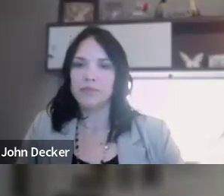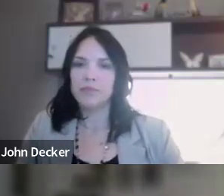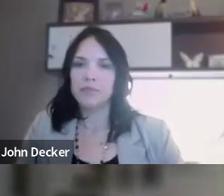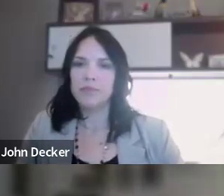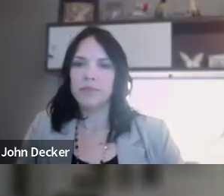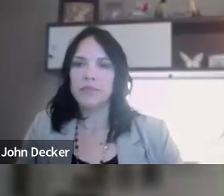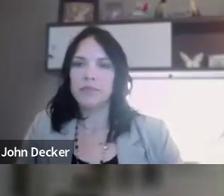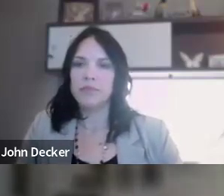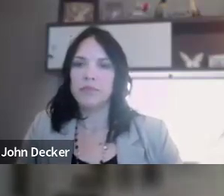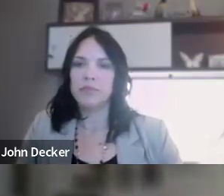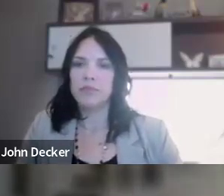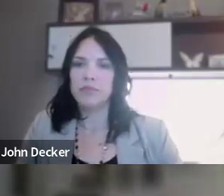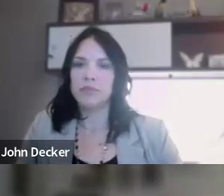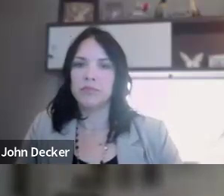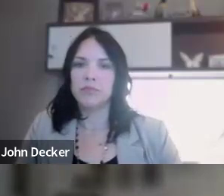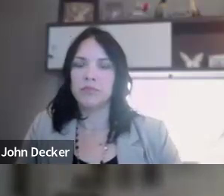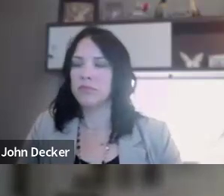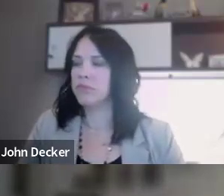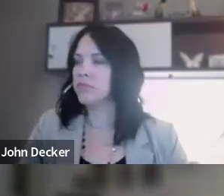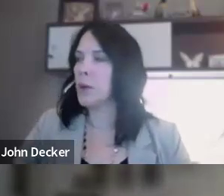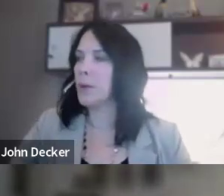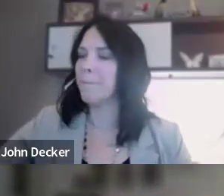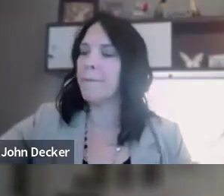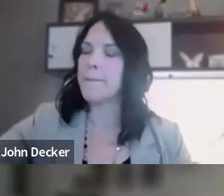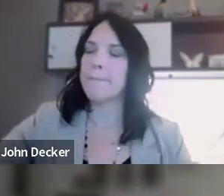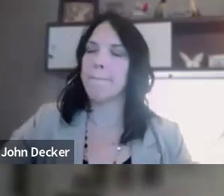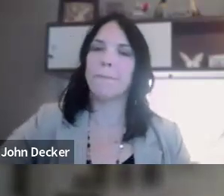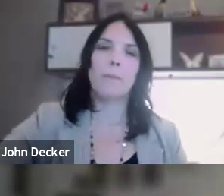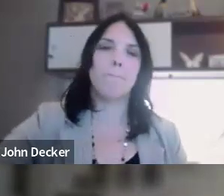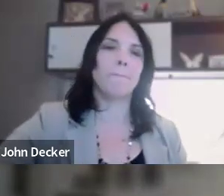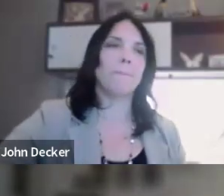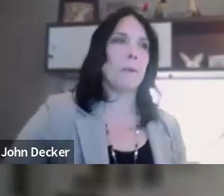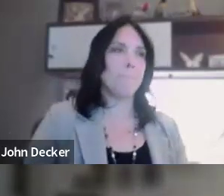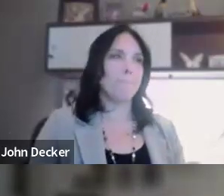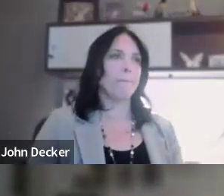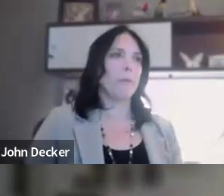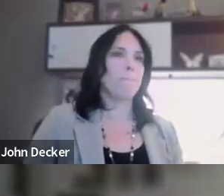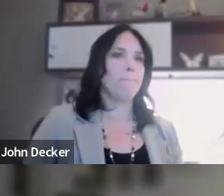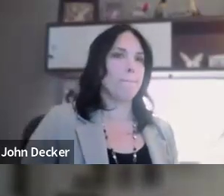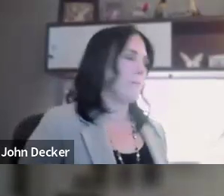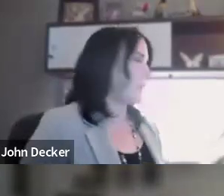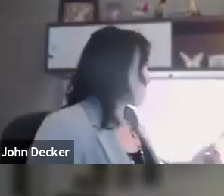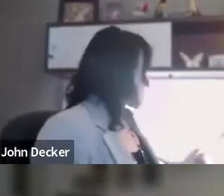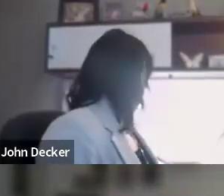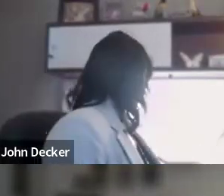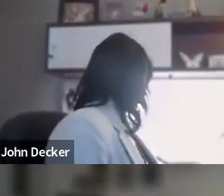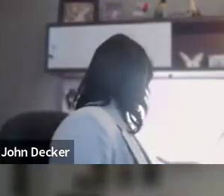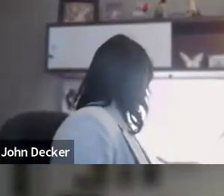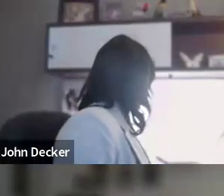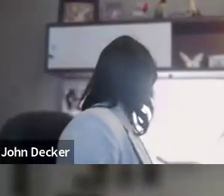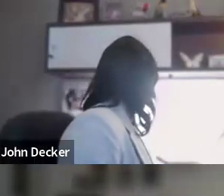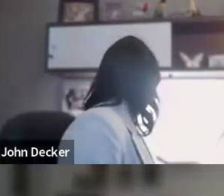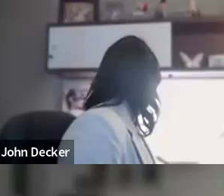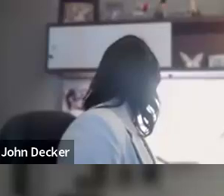general operating expenses. Those are typically not included, because those are, you're already getting funded through those through your vendorization and